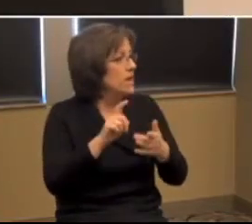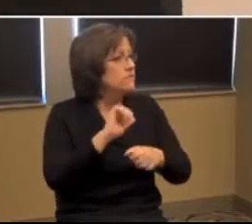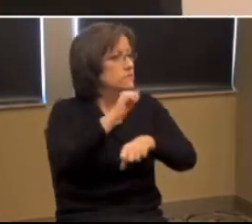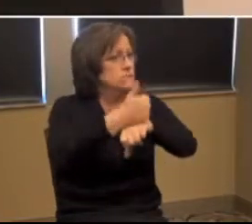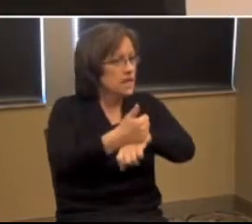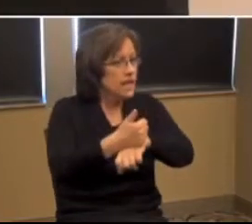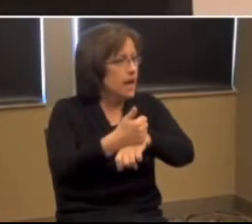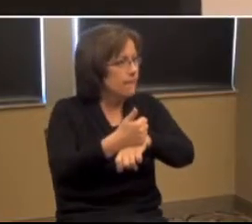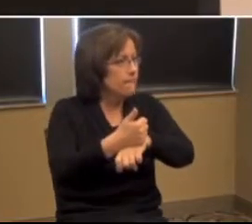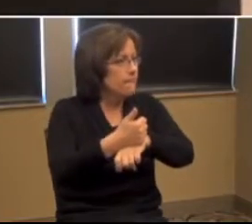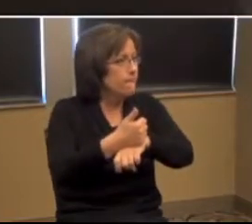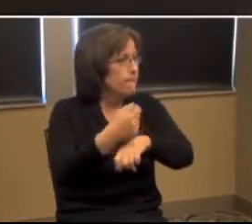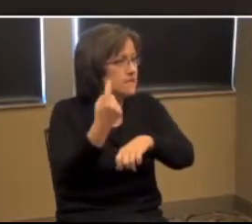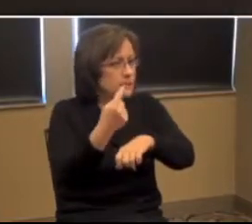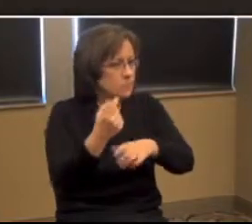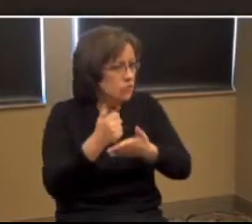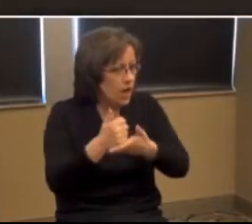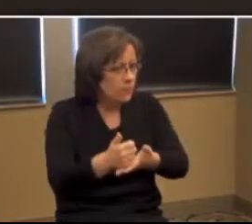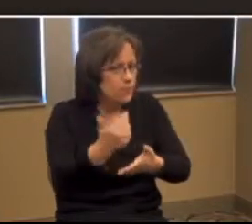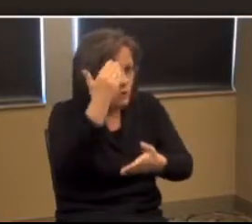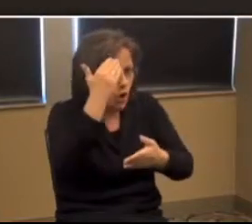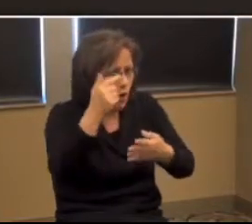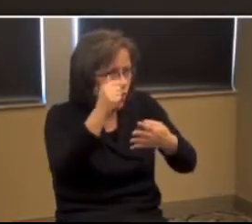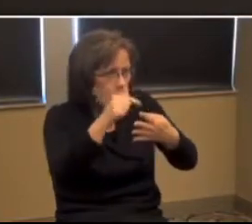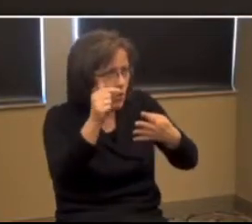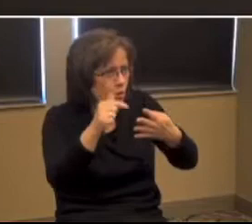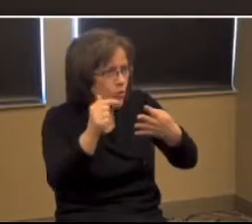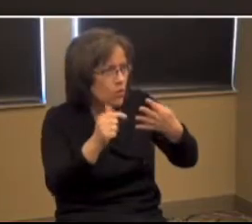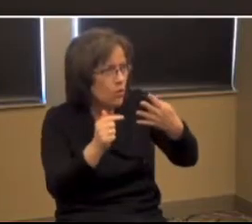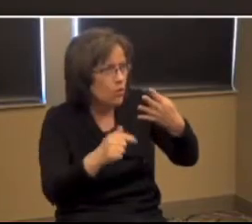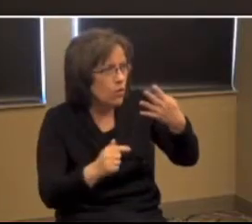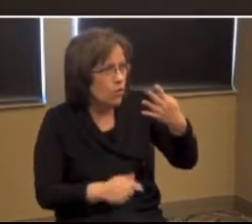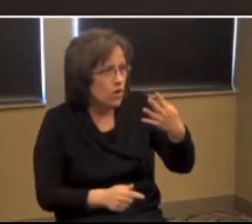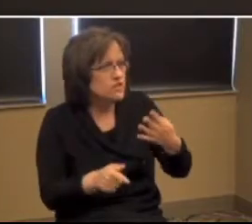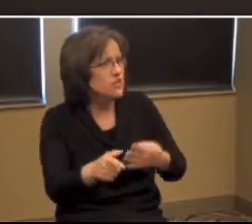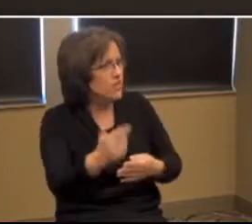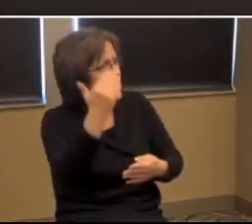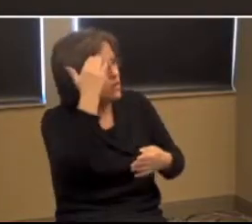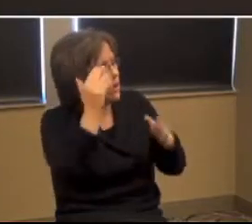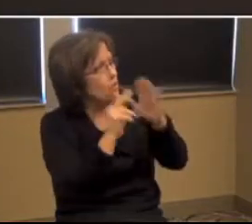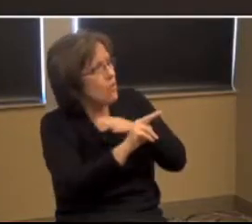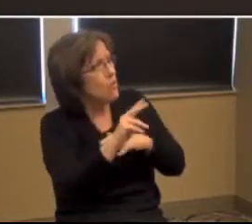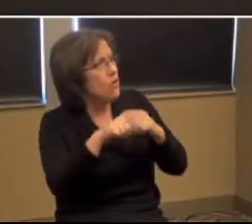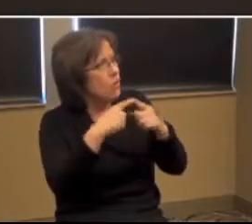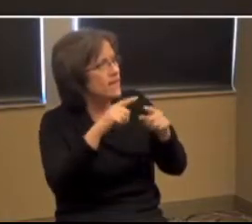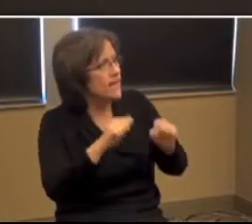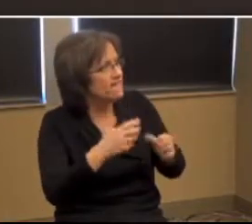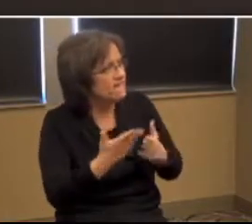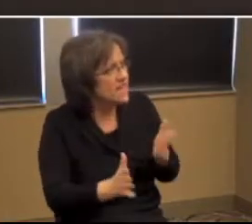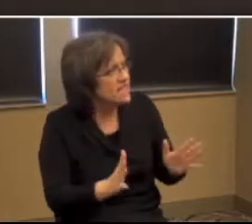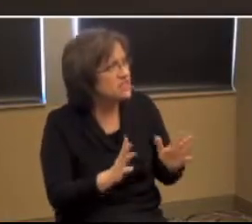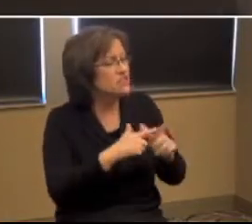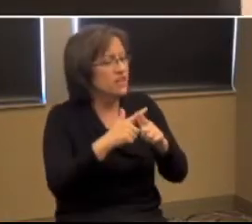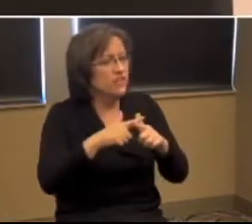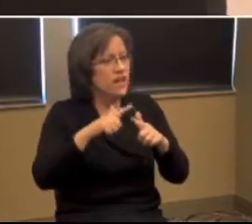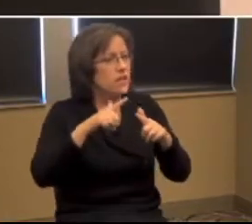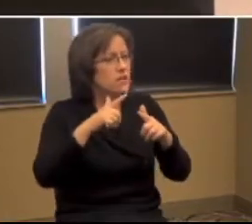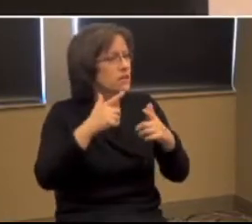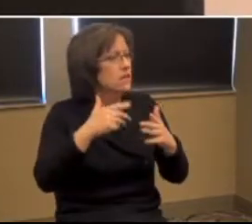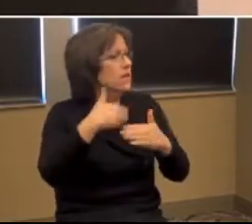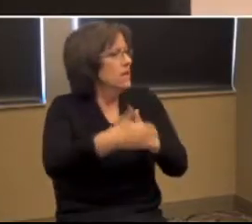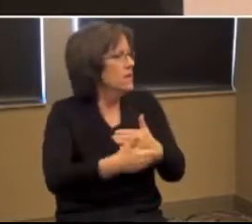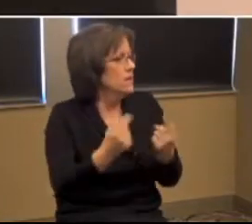help them know how do I know when this is going to be finished, and what do I do after this? How many of you use